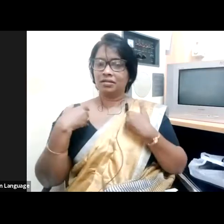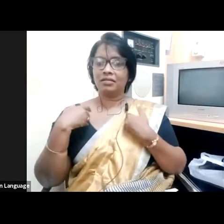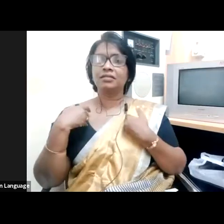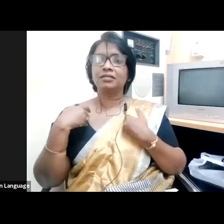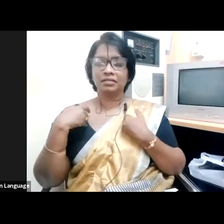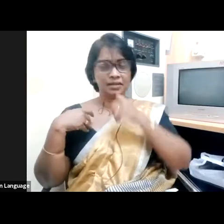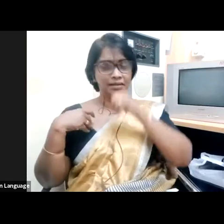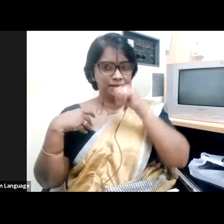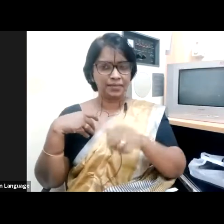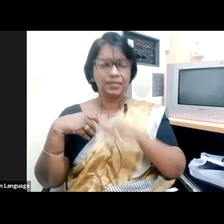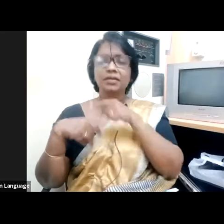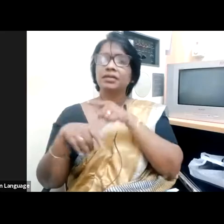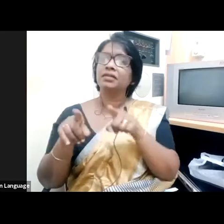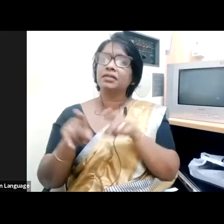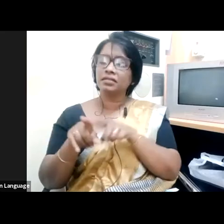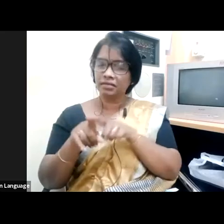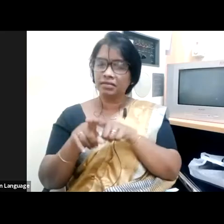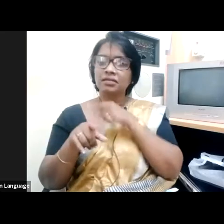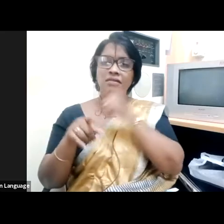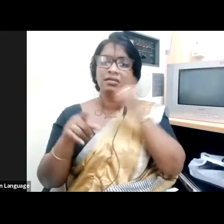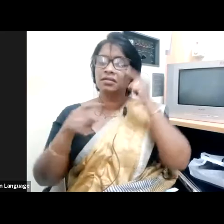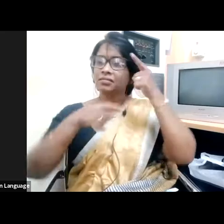SLASCOM. Of course,